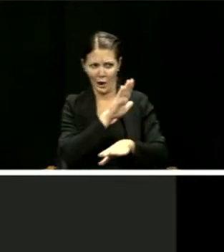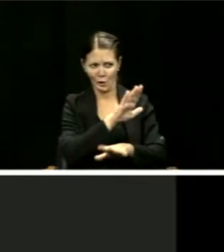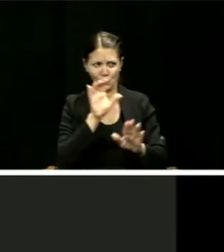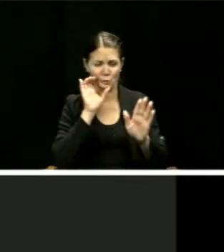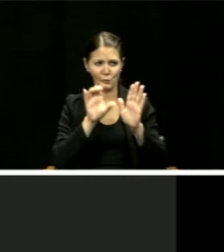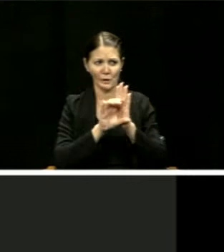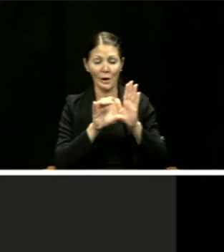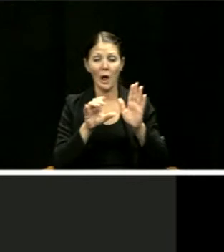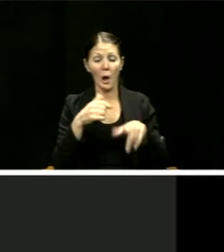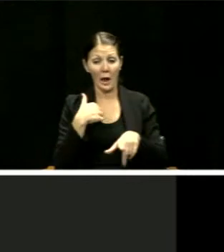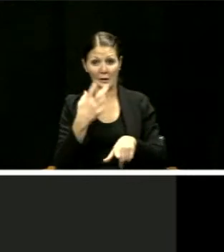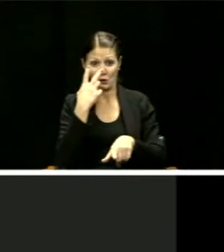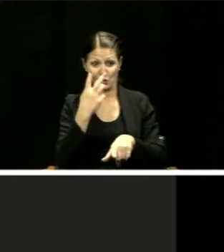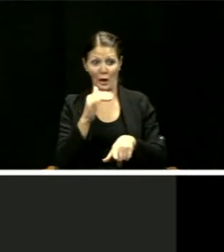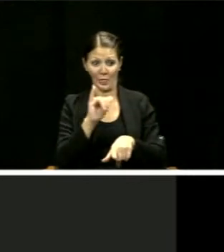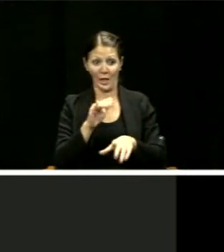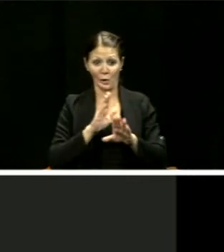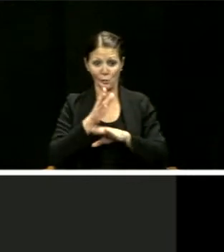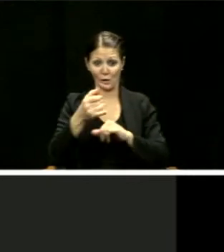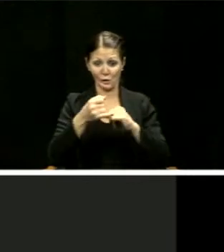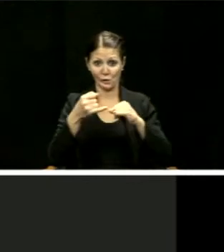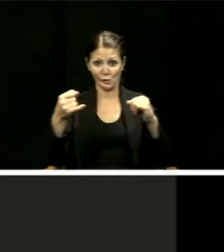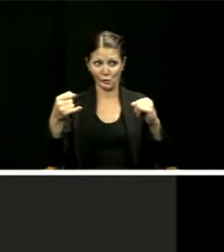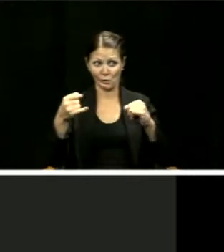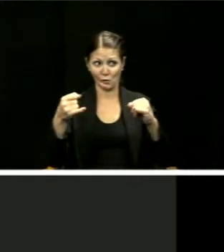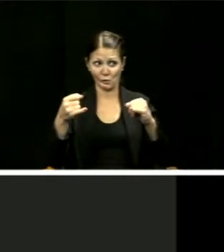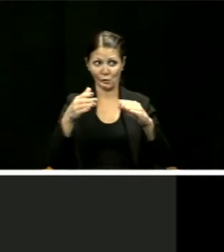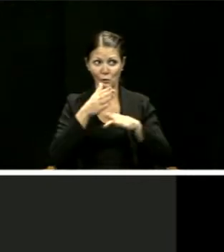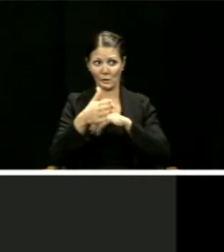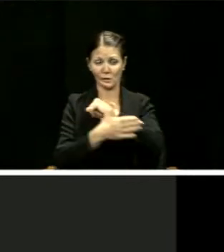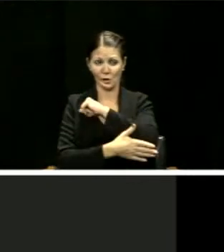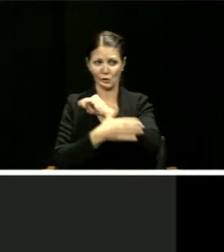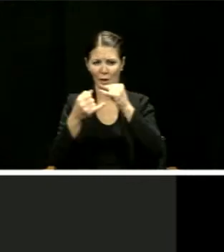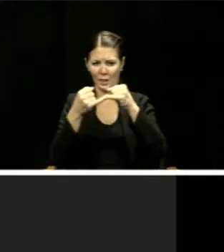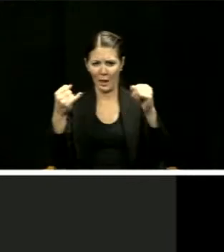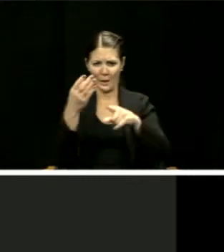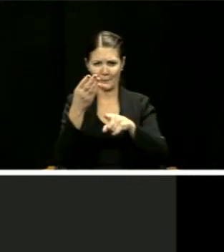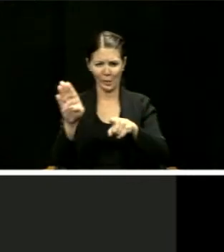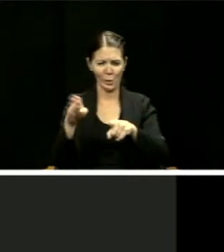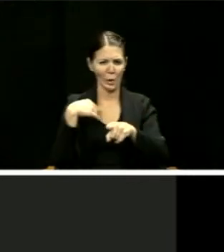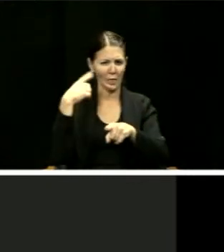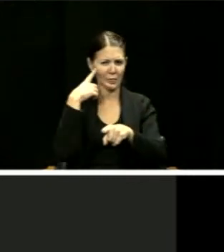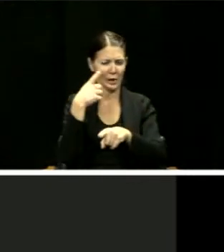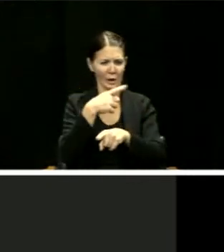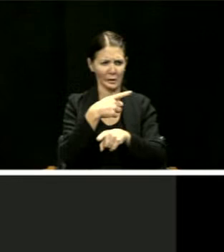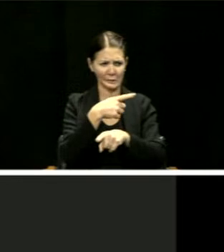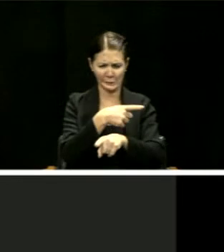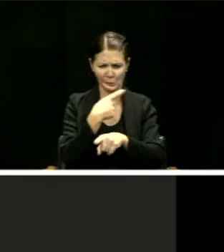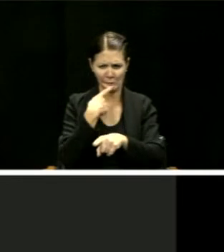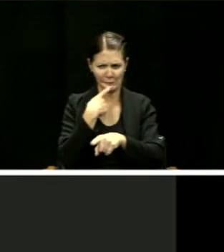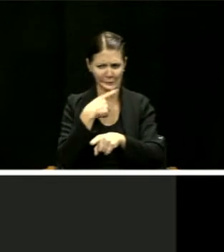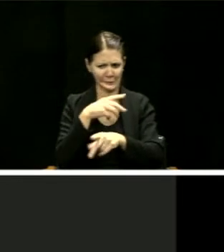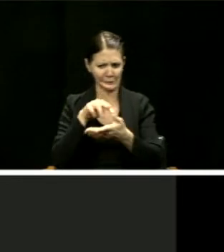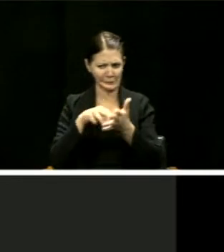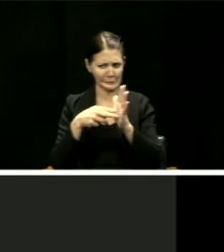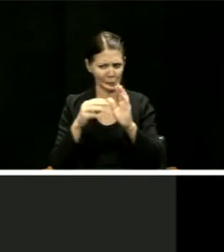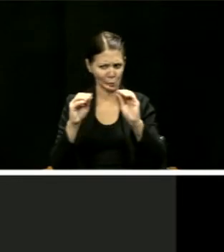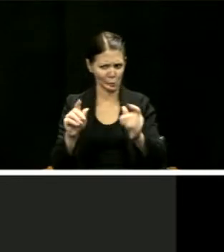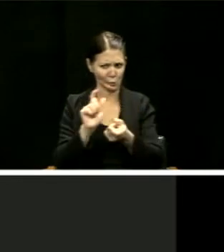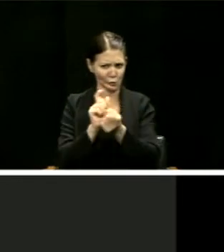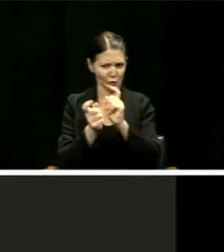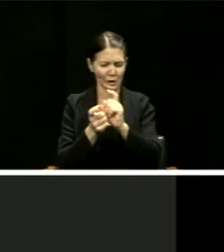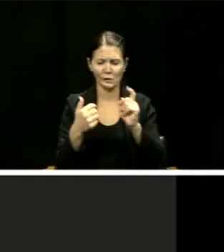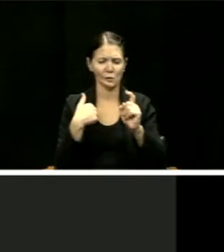Actually, I saw that cross-country line was blue, which I thought you had said wasn't going to be any changes to. So I